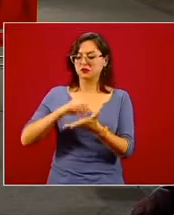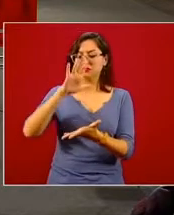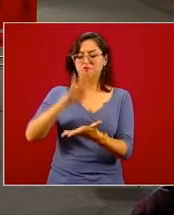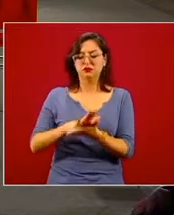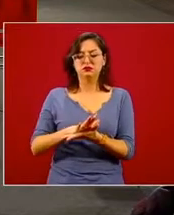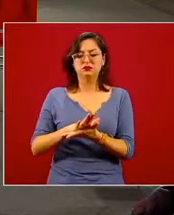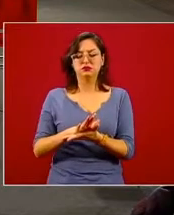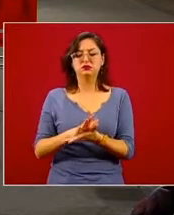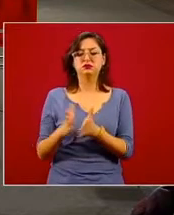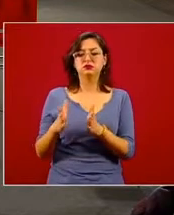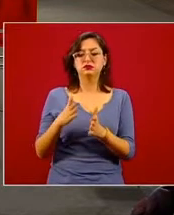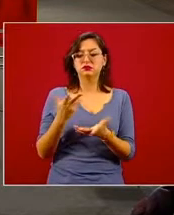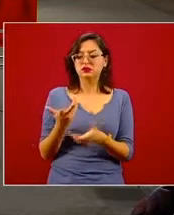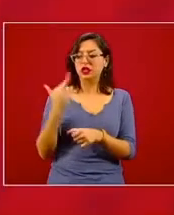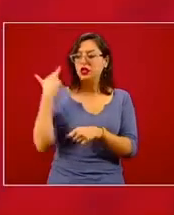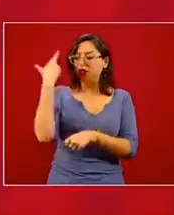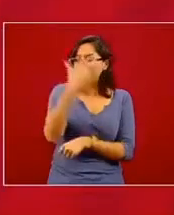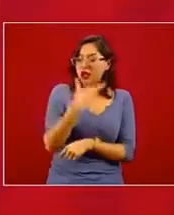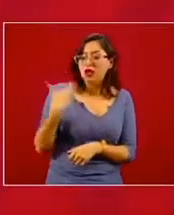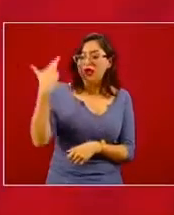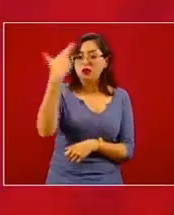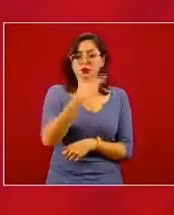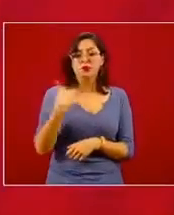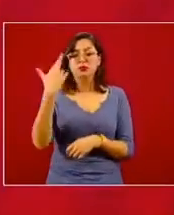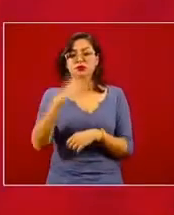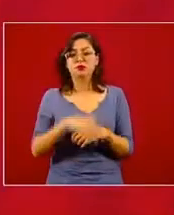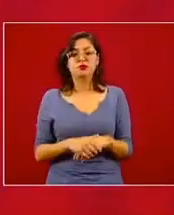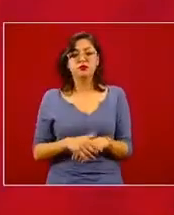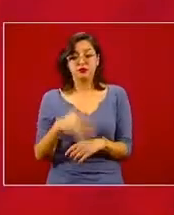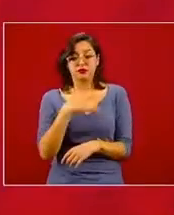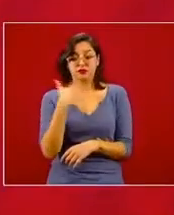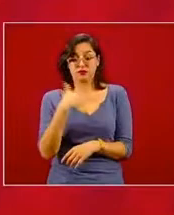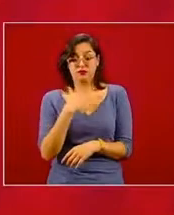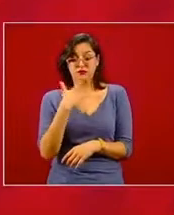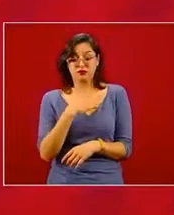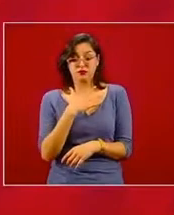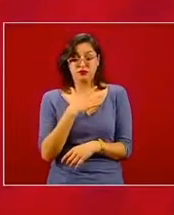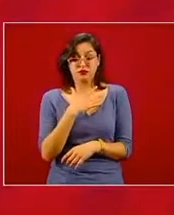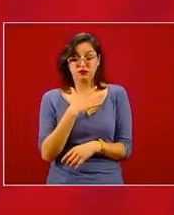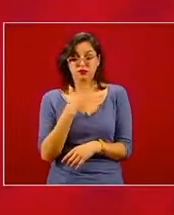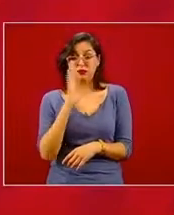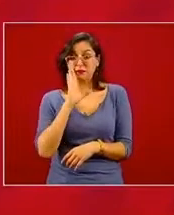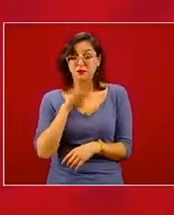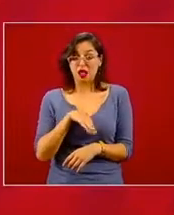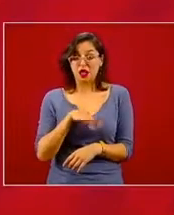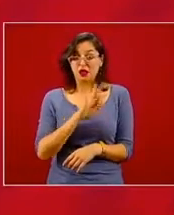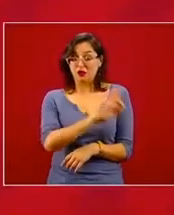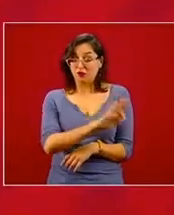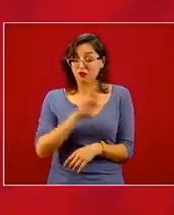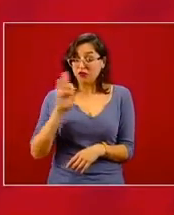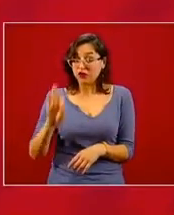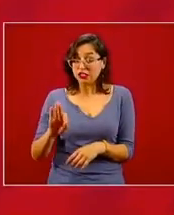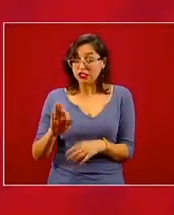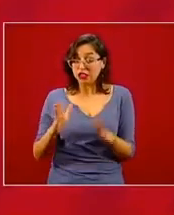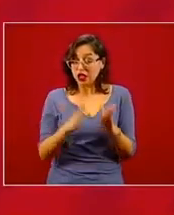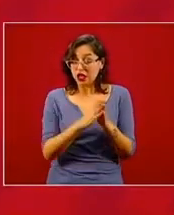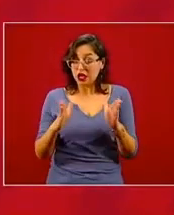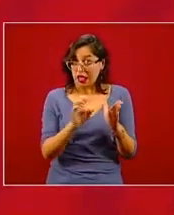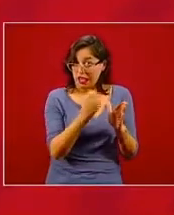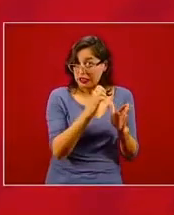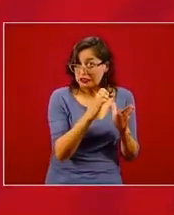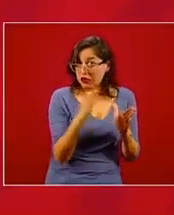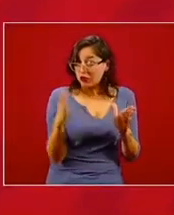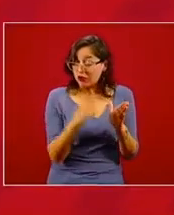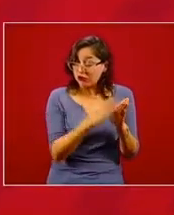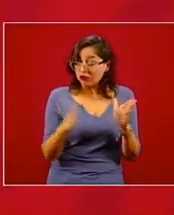question, these cases were notified to the units and the corresponding units and institutions. None